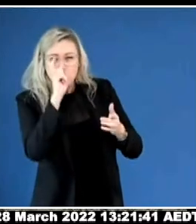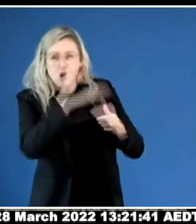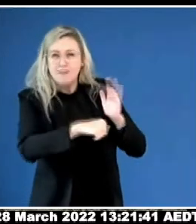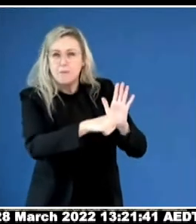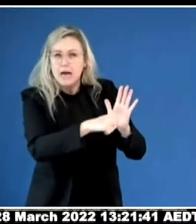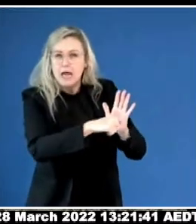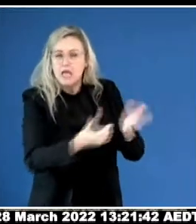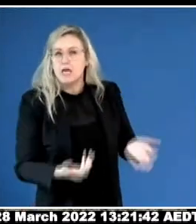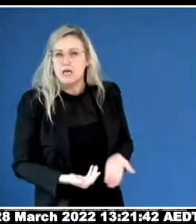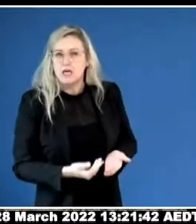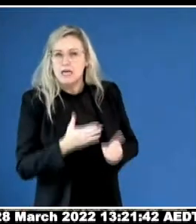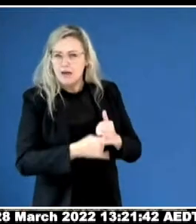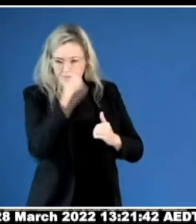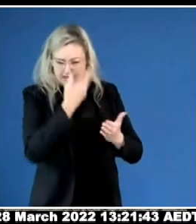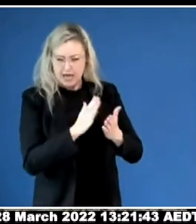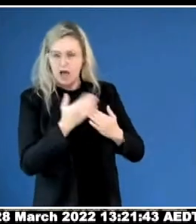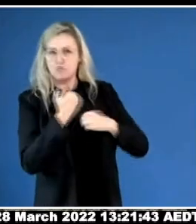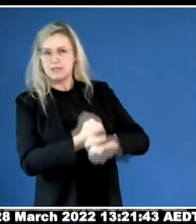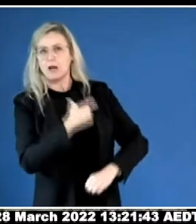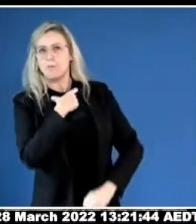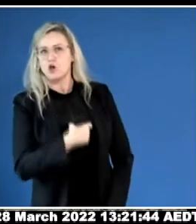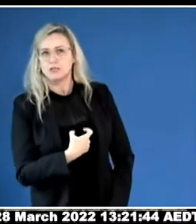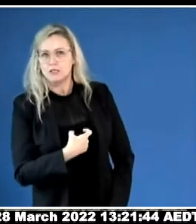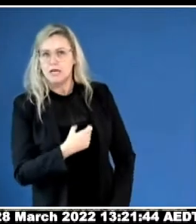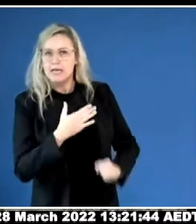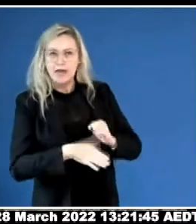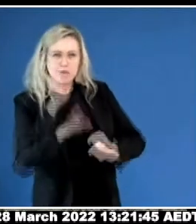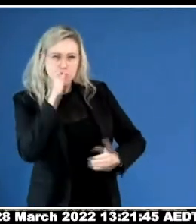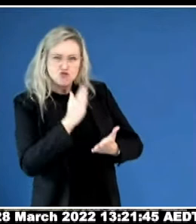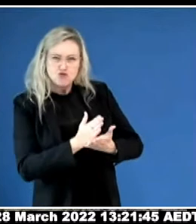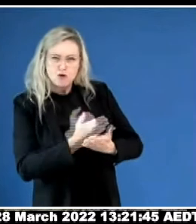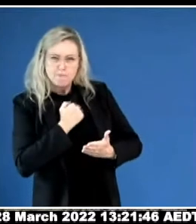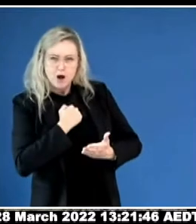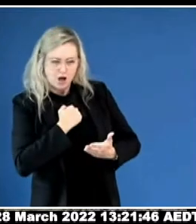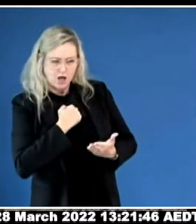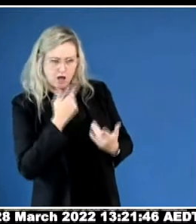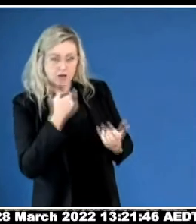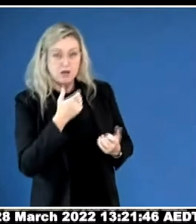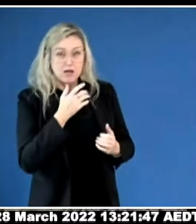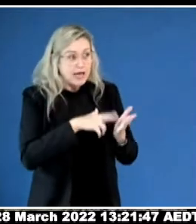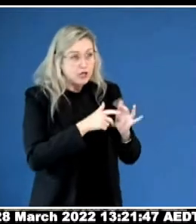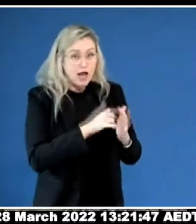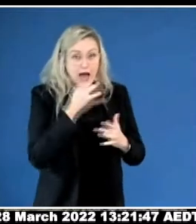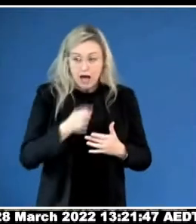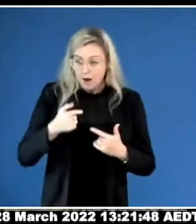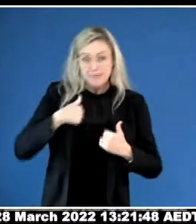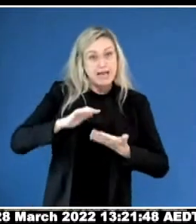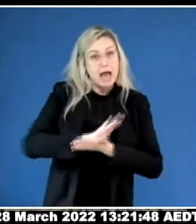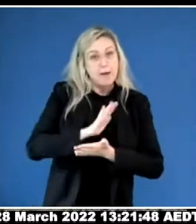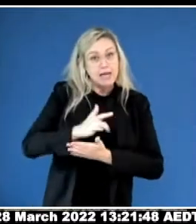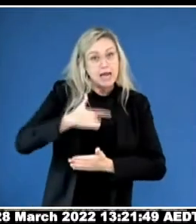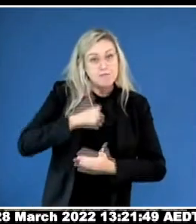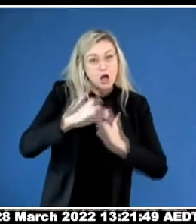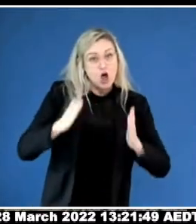interest of the person from the person's perspective. You know, to be asked, am I happy? in my home? Well, no, I wasn't happy in